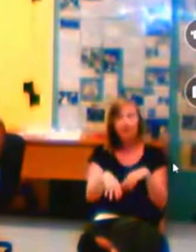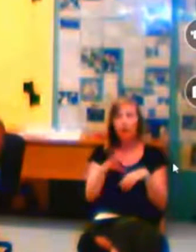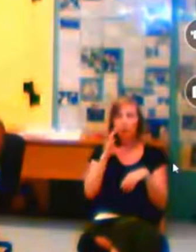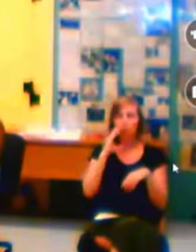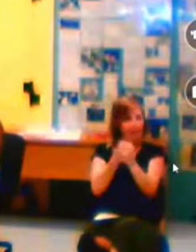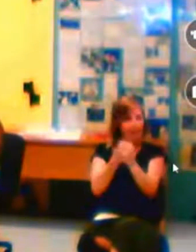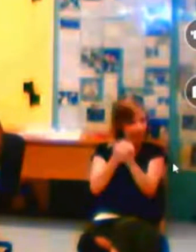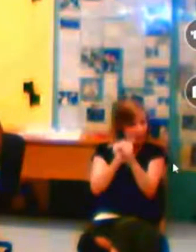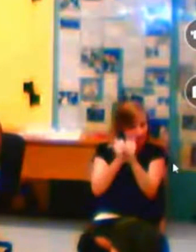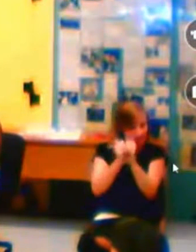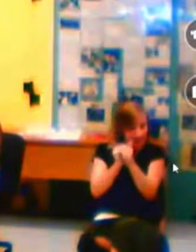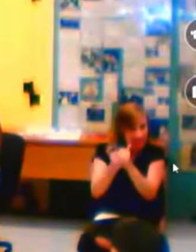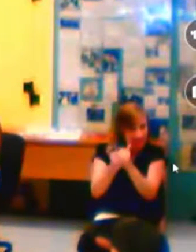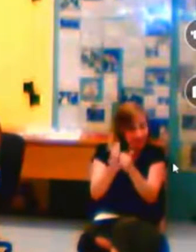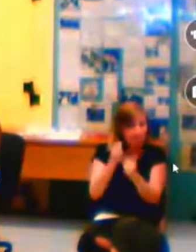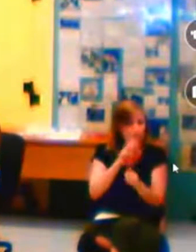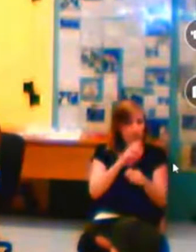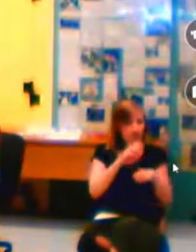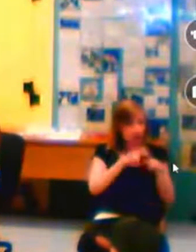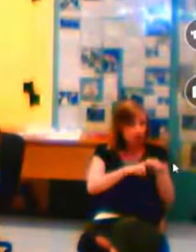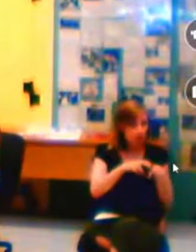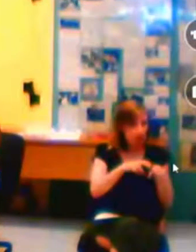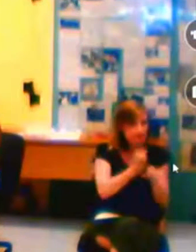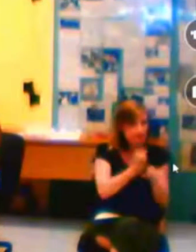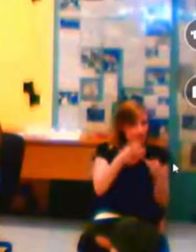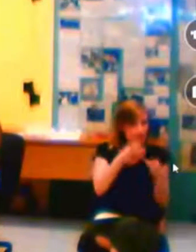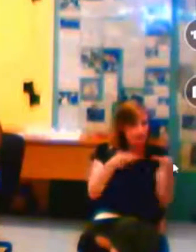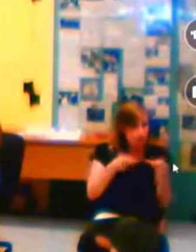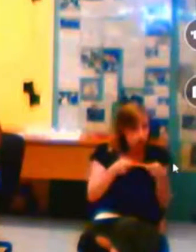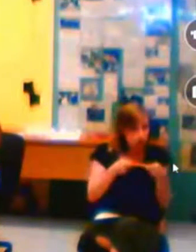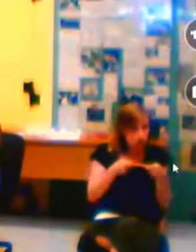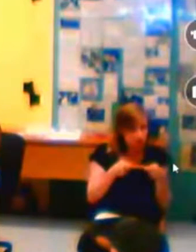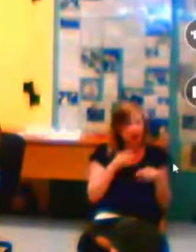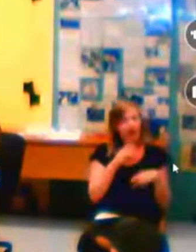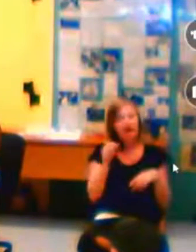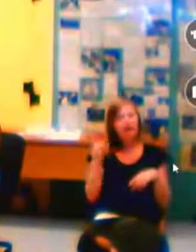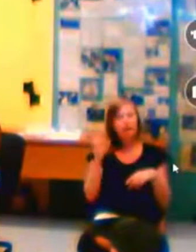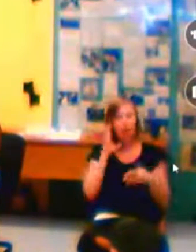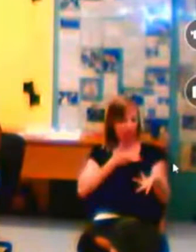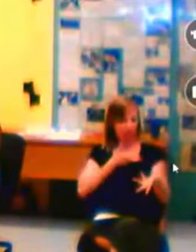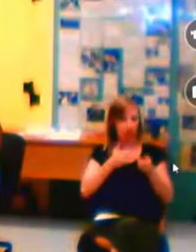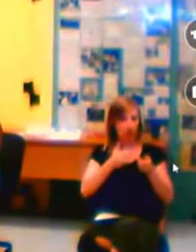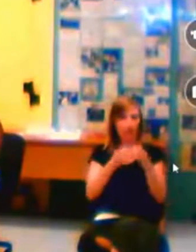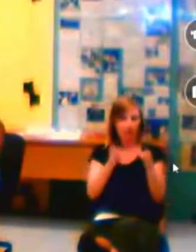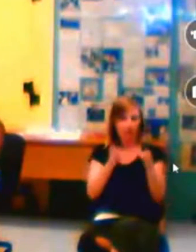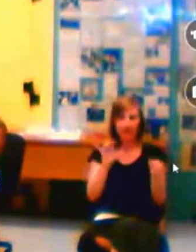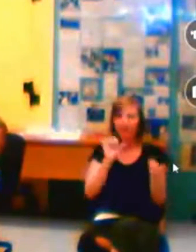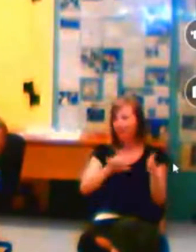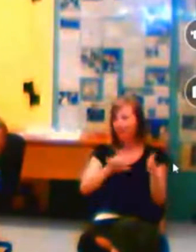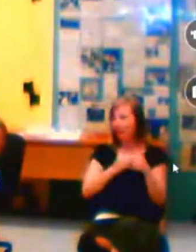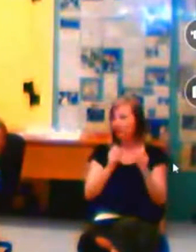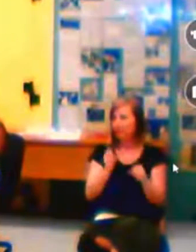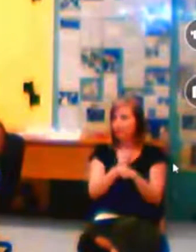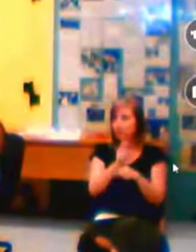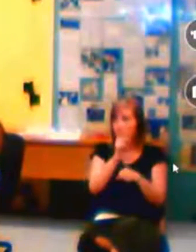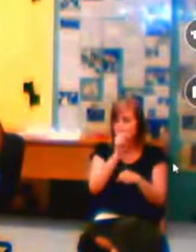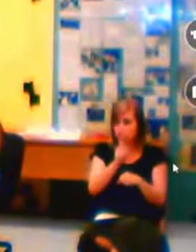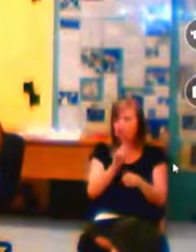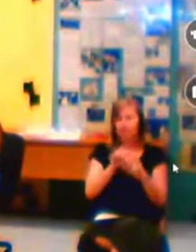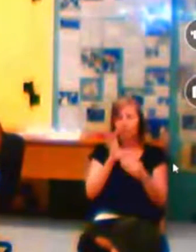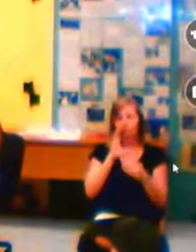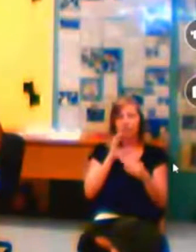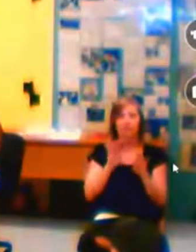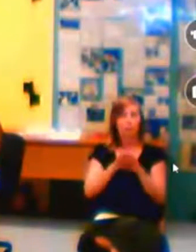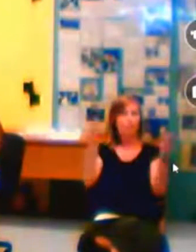or an insurance company's board. And again, this board will hold public meetings, it will be campaigning for office, and it will be